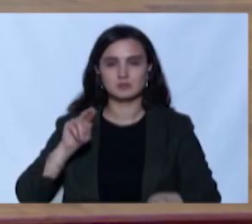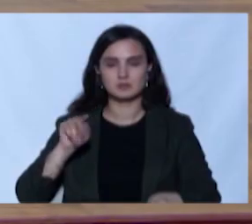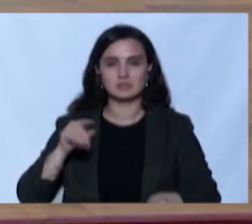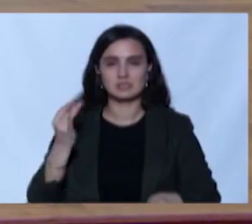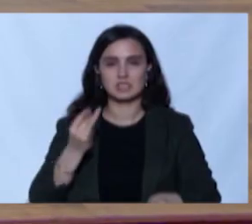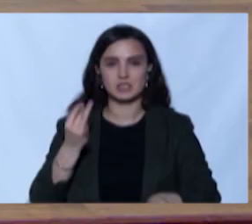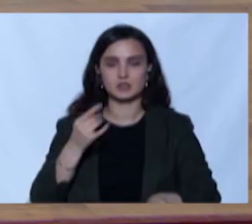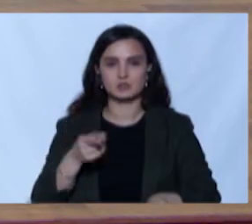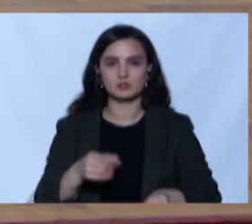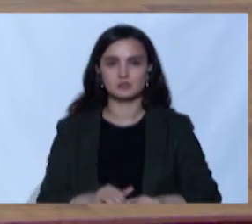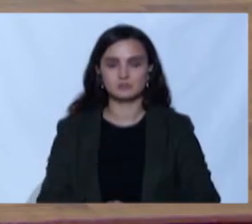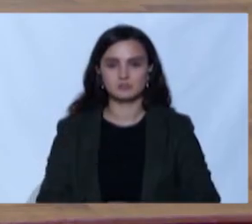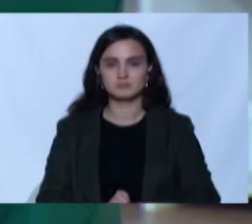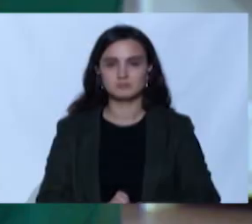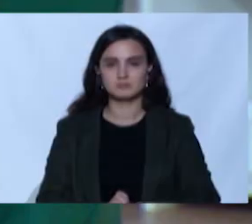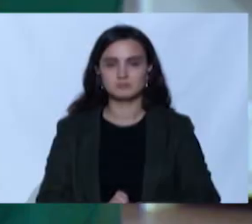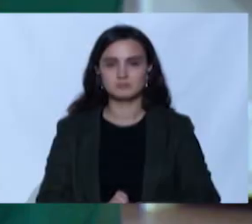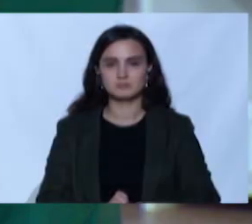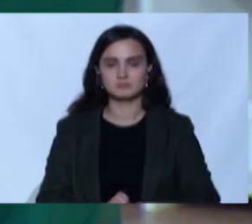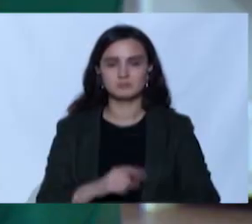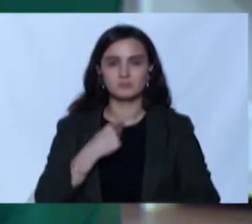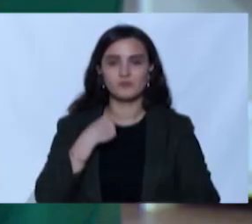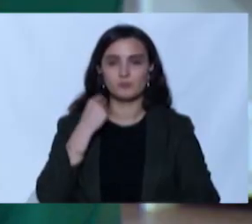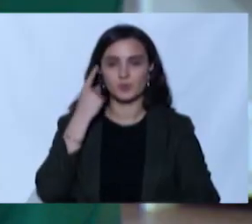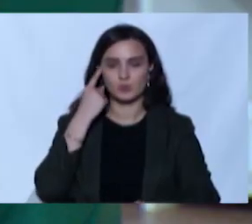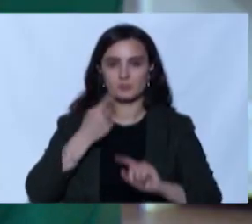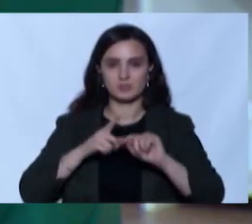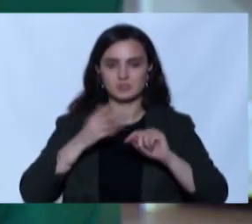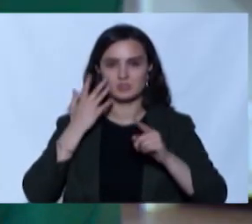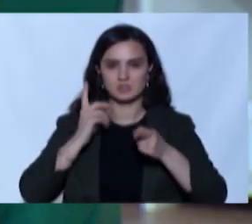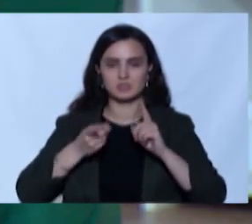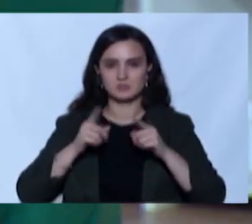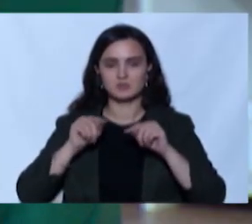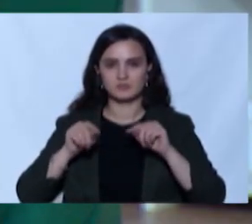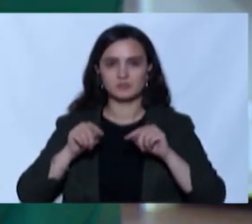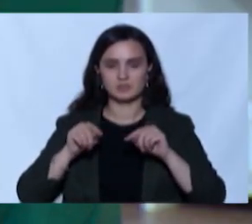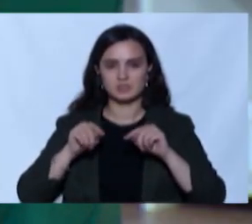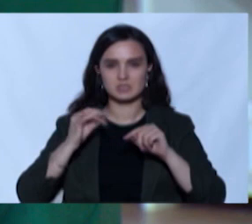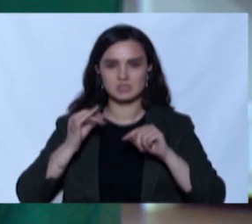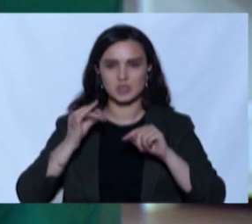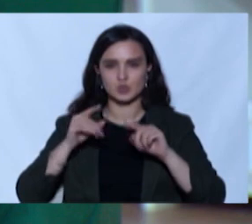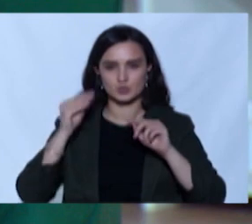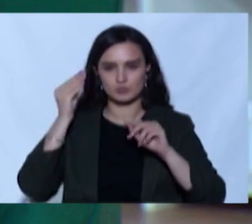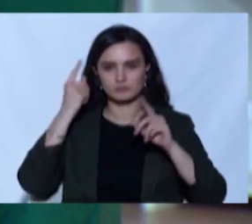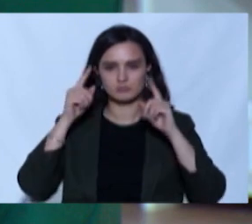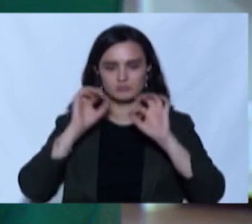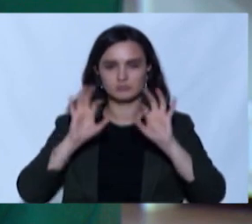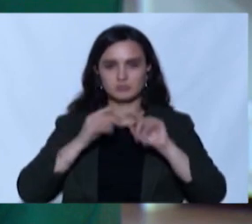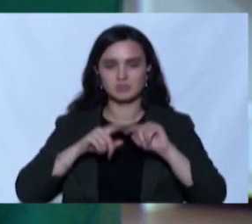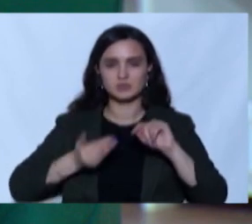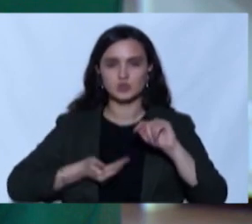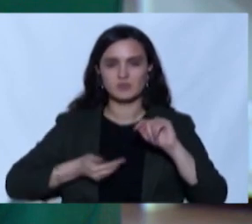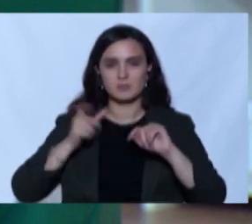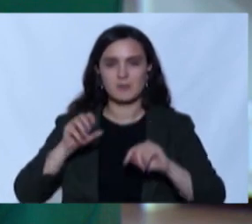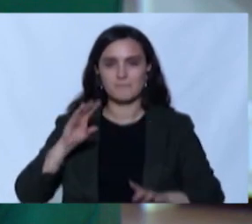interesting one. Absolutely. While this is a really dark tale, as is the life of Mary